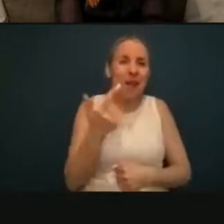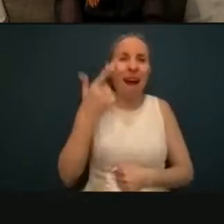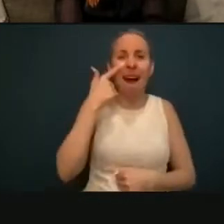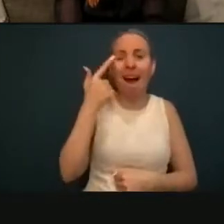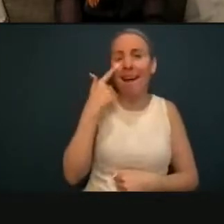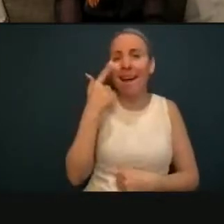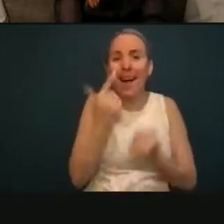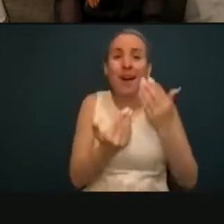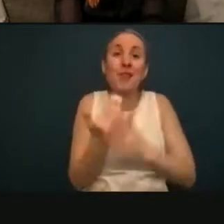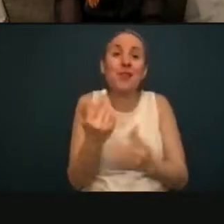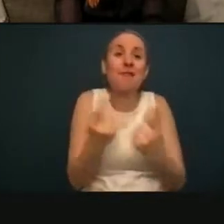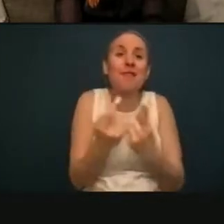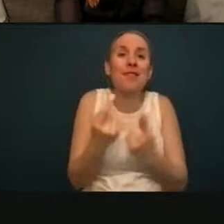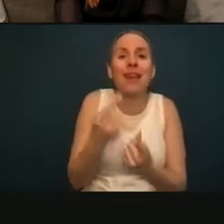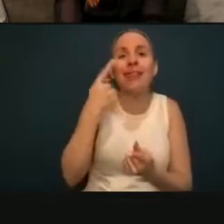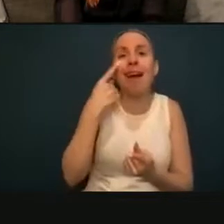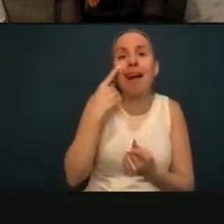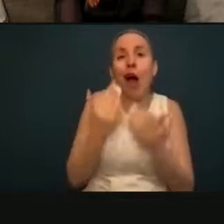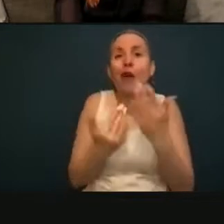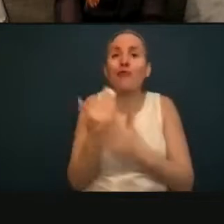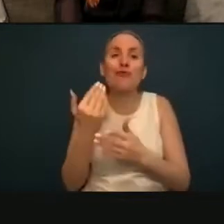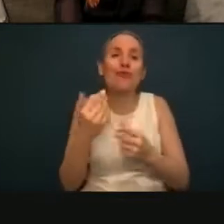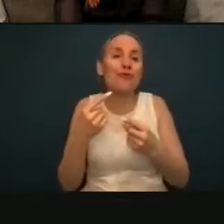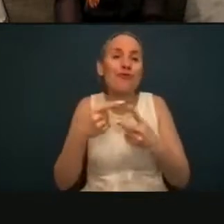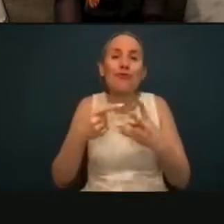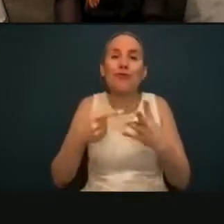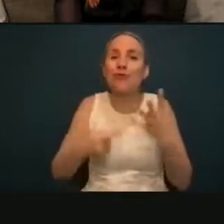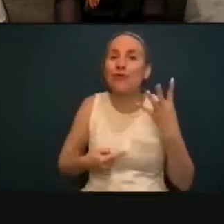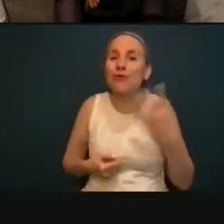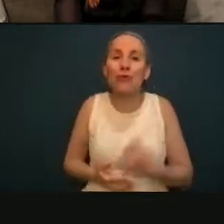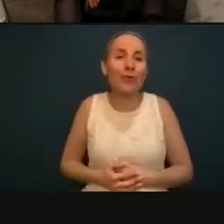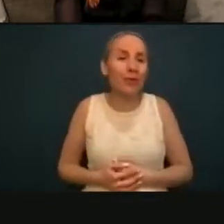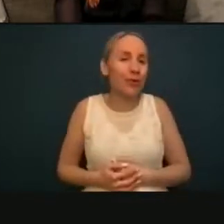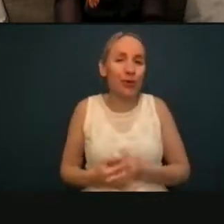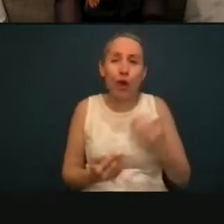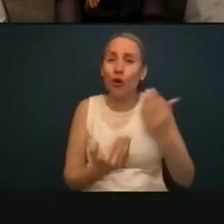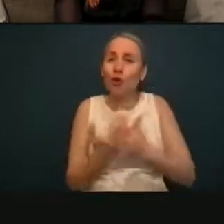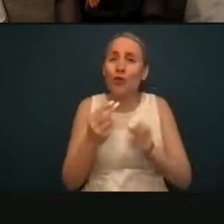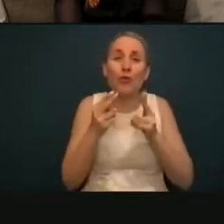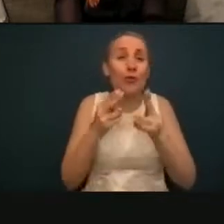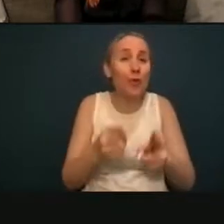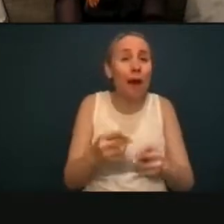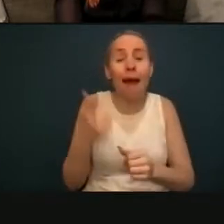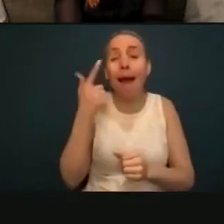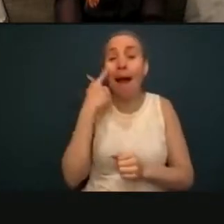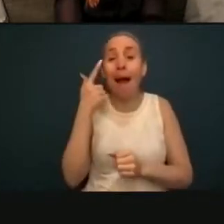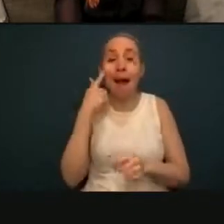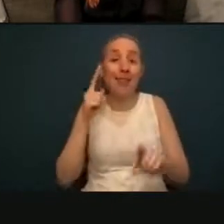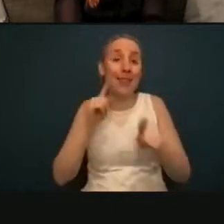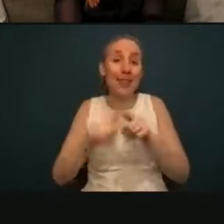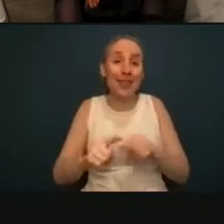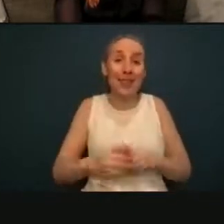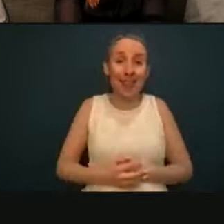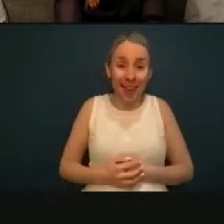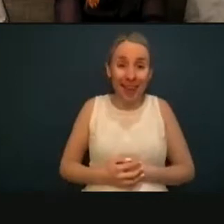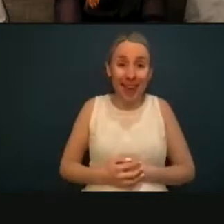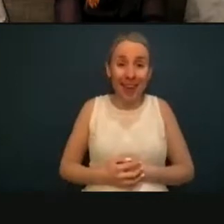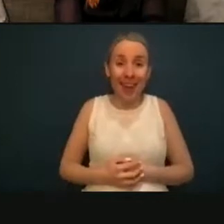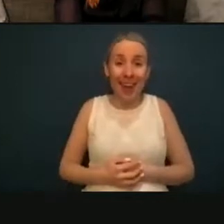that hasn't been done before, try new aesthetics, the much richer, you know, our sector